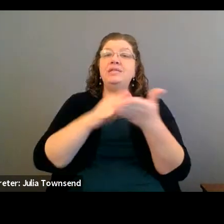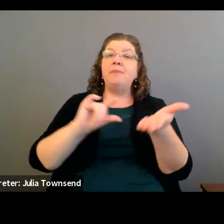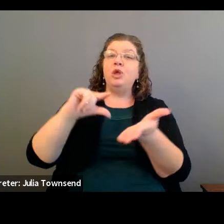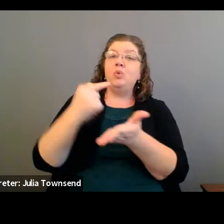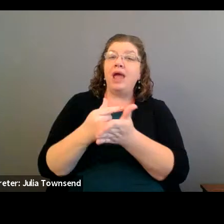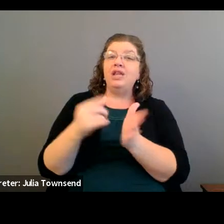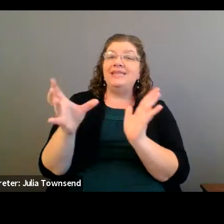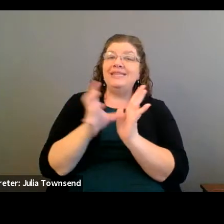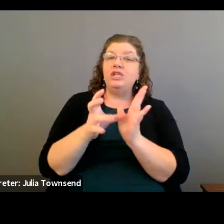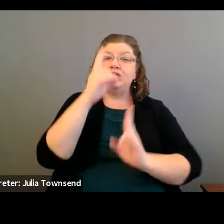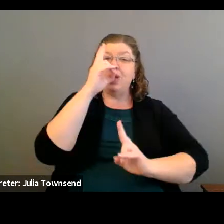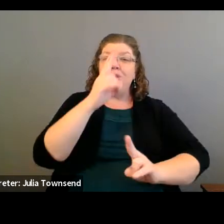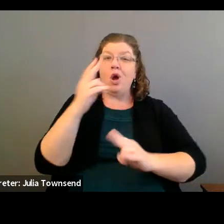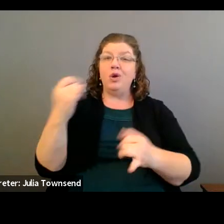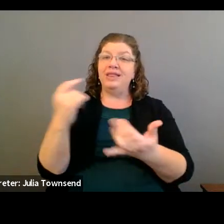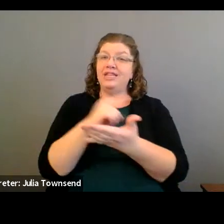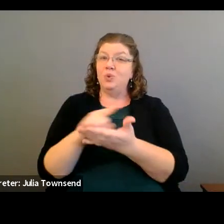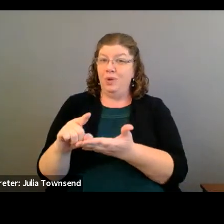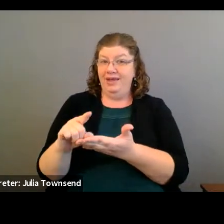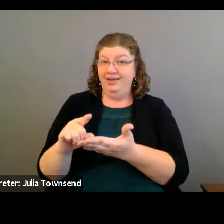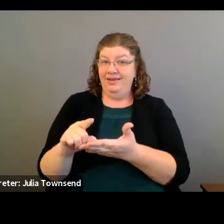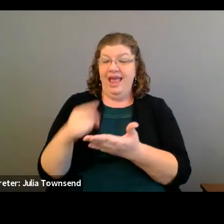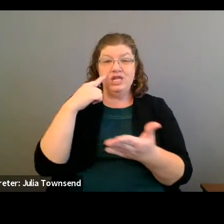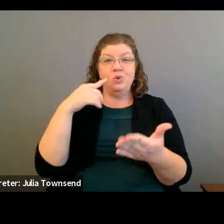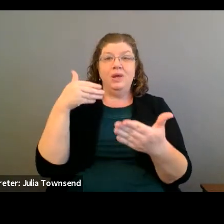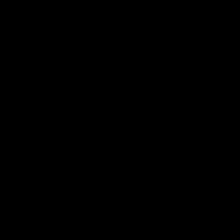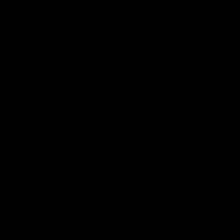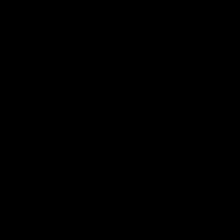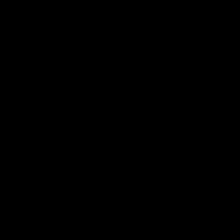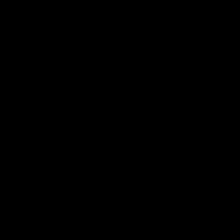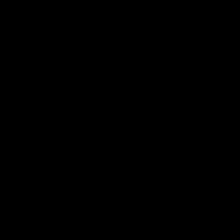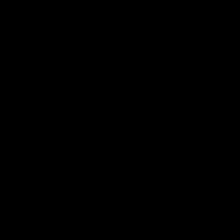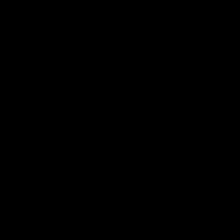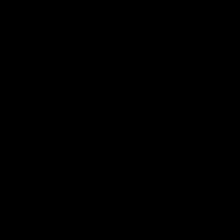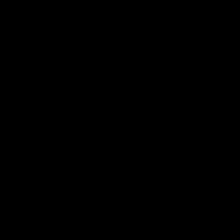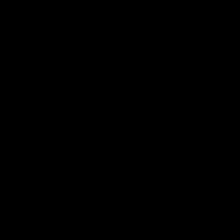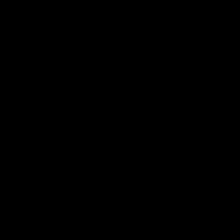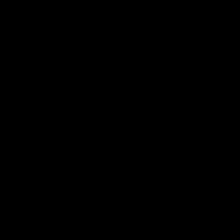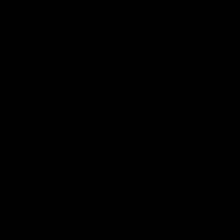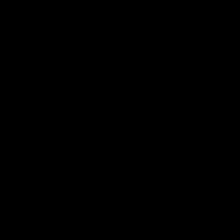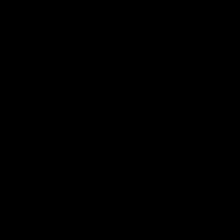we honored this week as we come in to close on the final week of school.